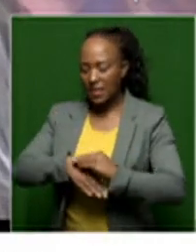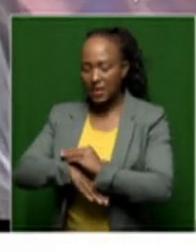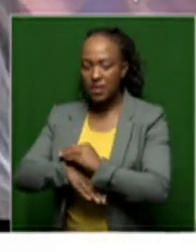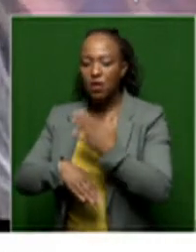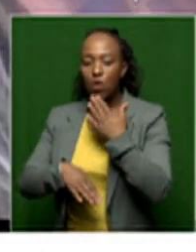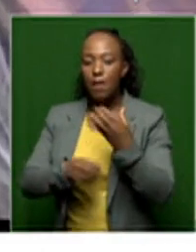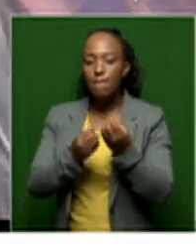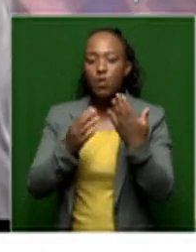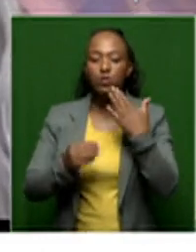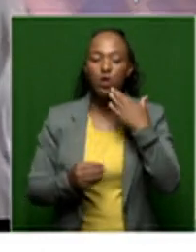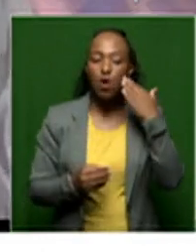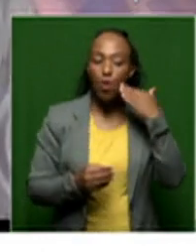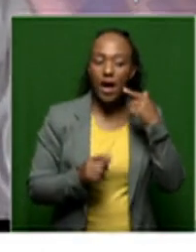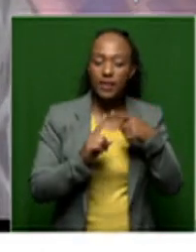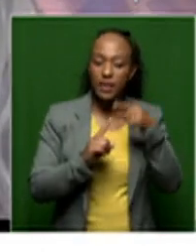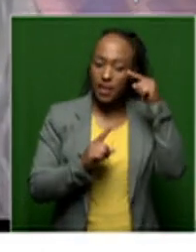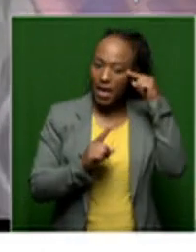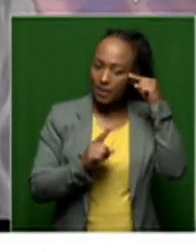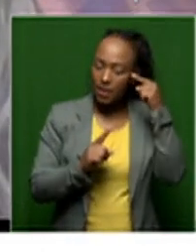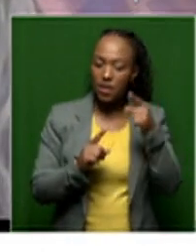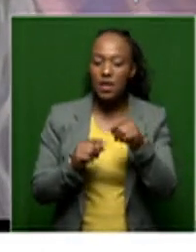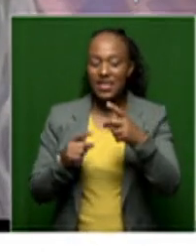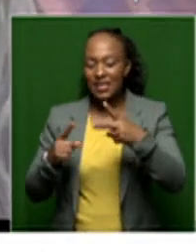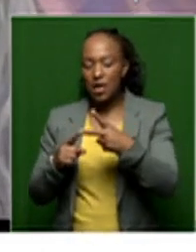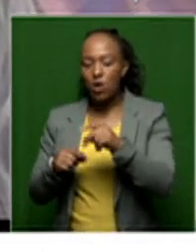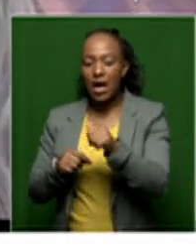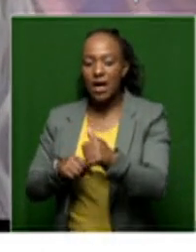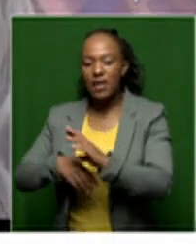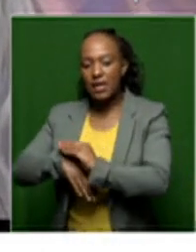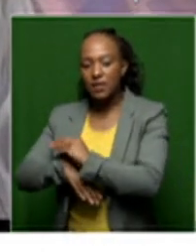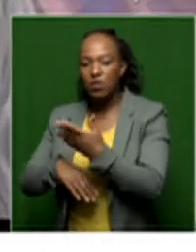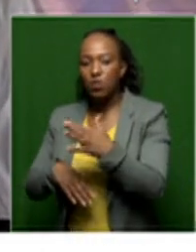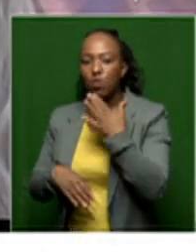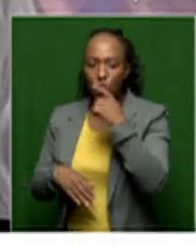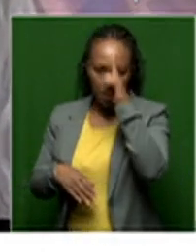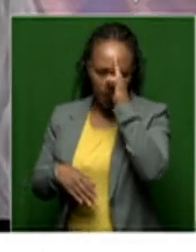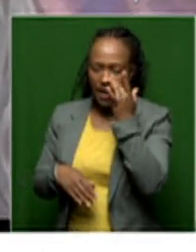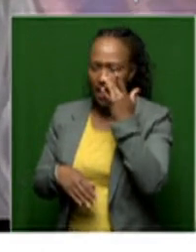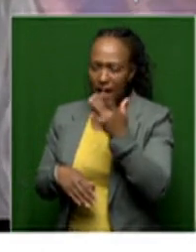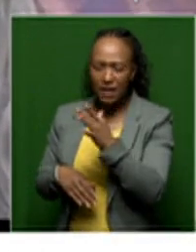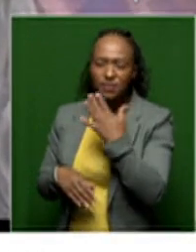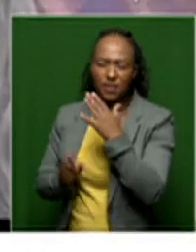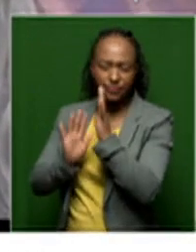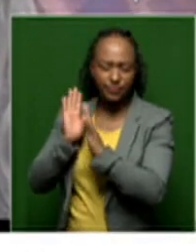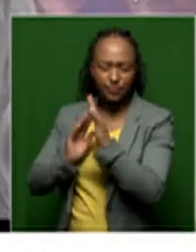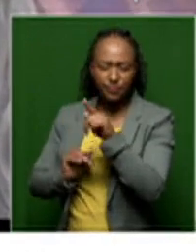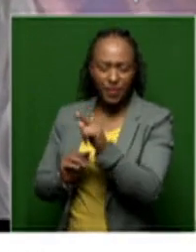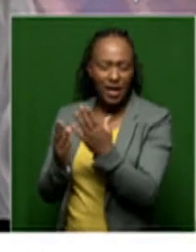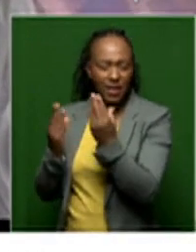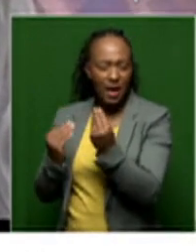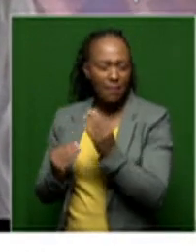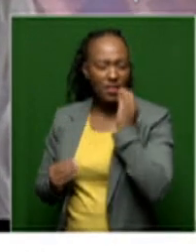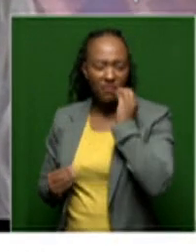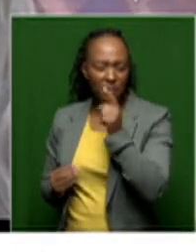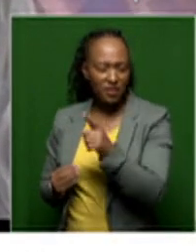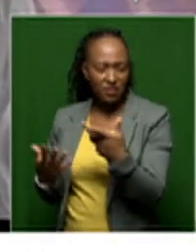among white and Asian women, and the second most common cancer among black and colored women. Talk to us about these statistics and